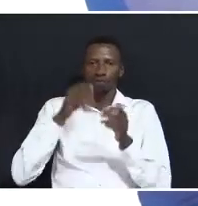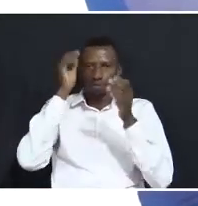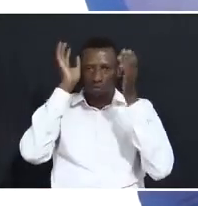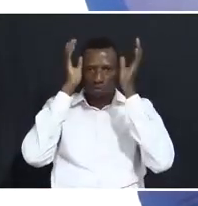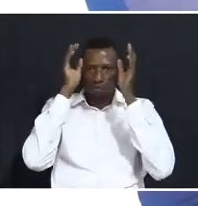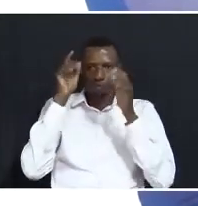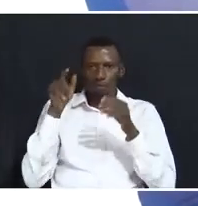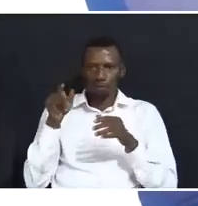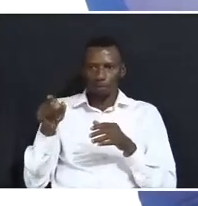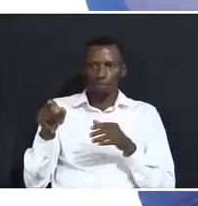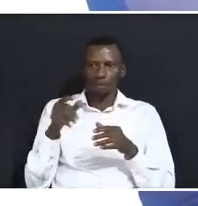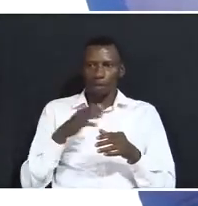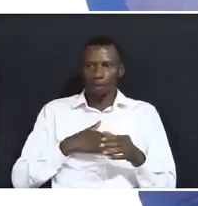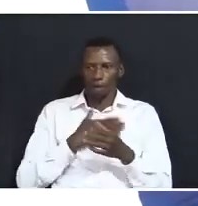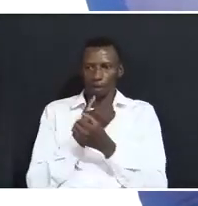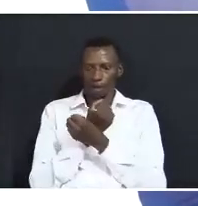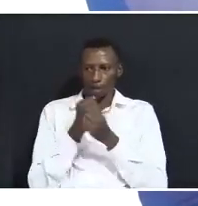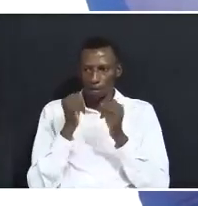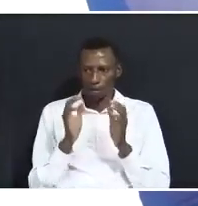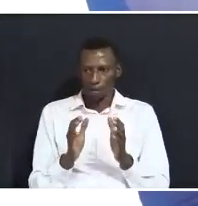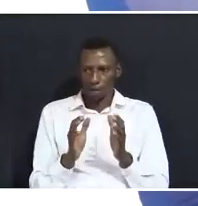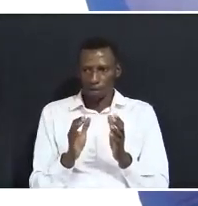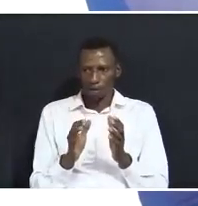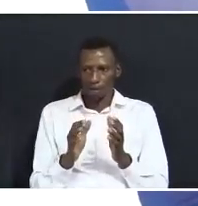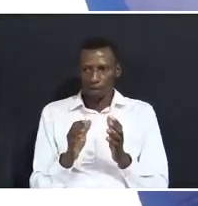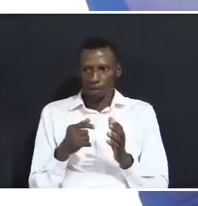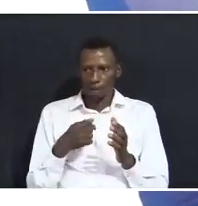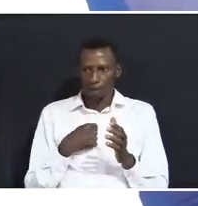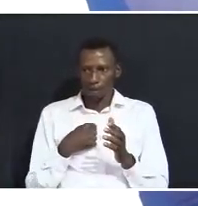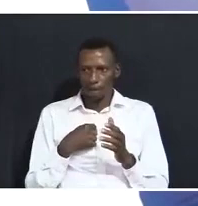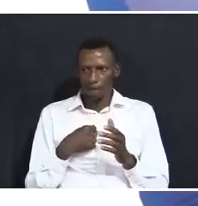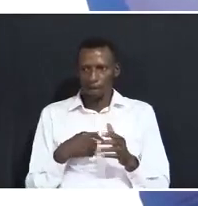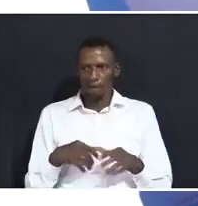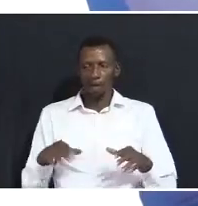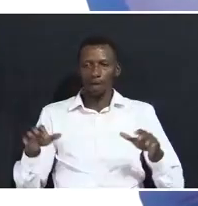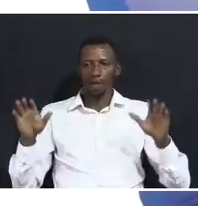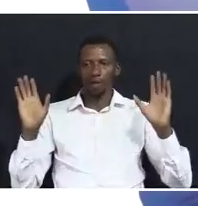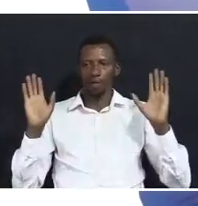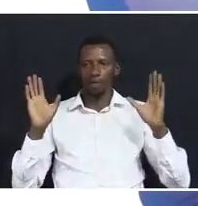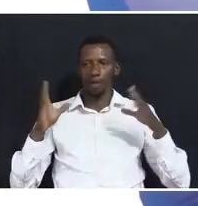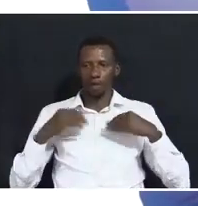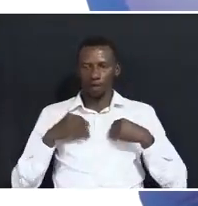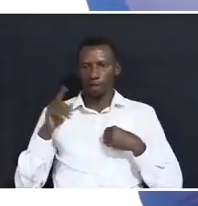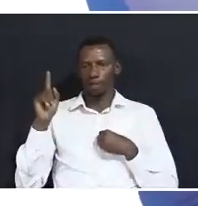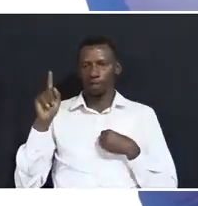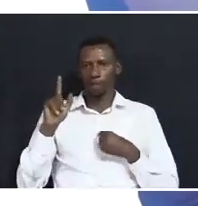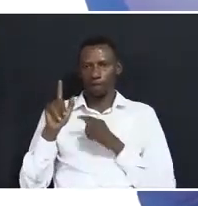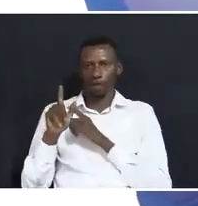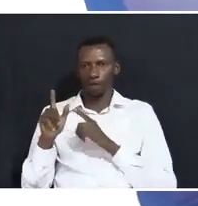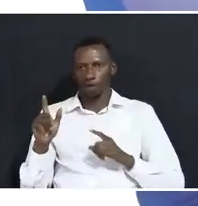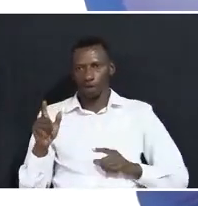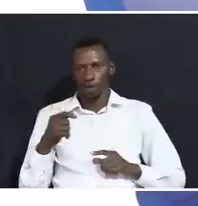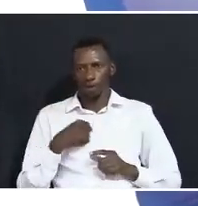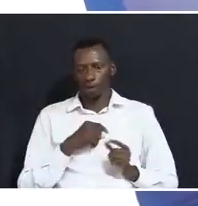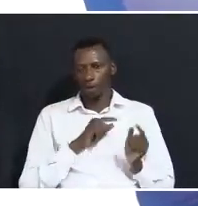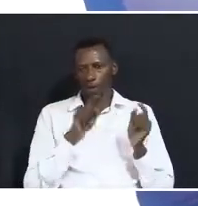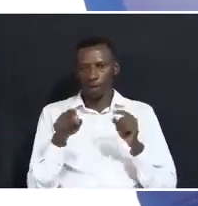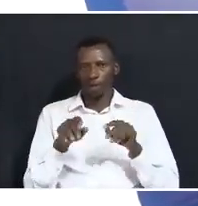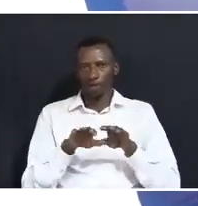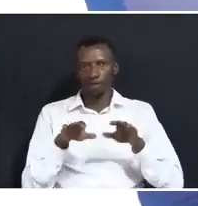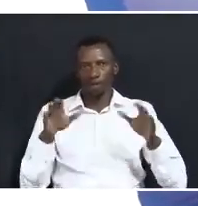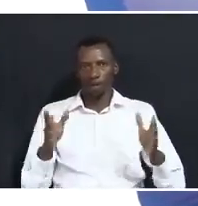he is my Savior. I submit to him. I submit to his lordship. And I come to the table